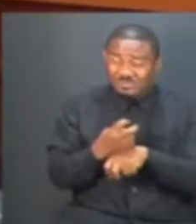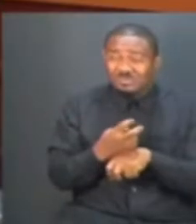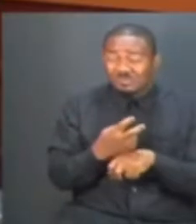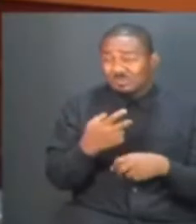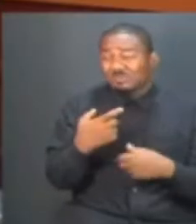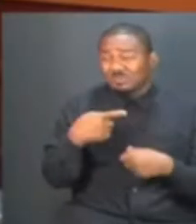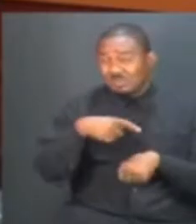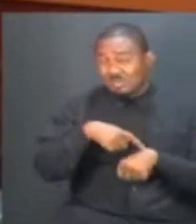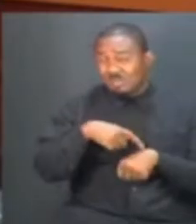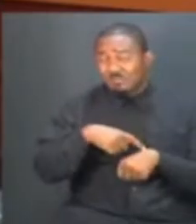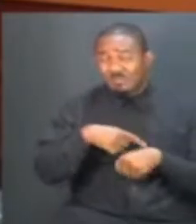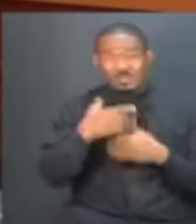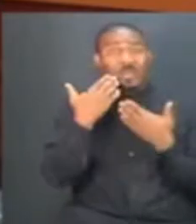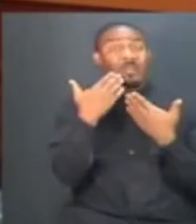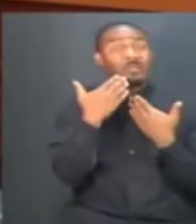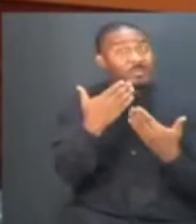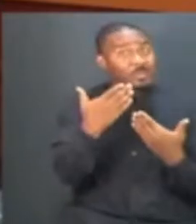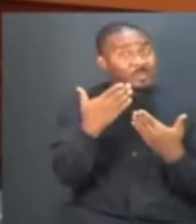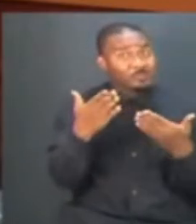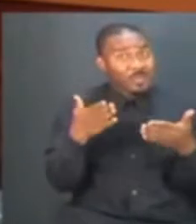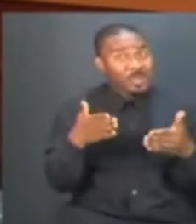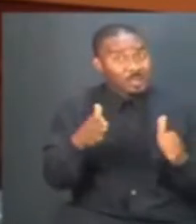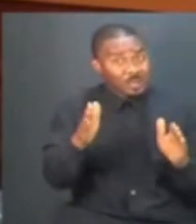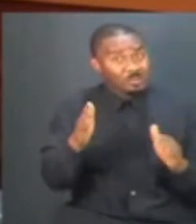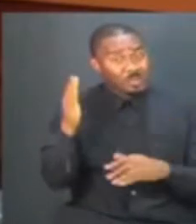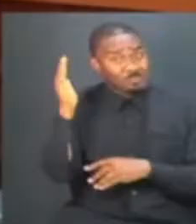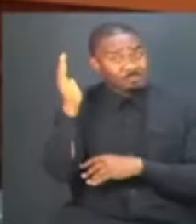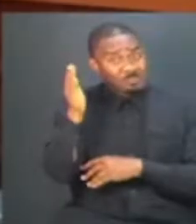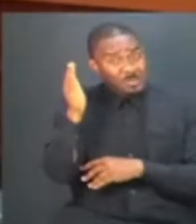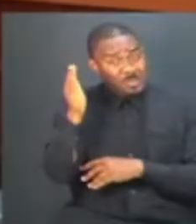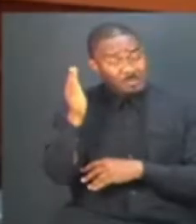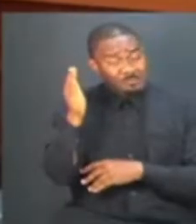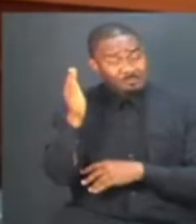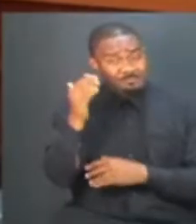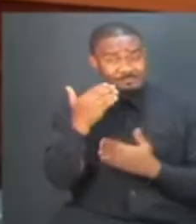thank you once again, Mr. Speaker, for the opportunity given me.